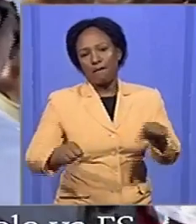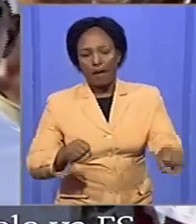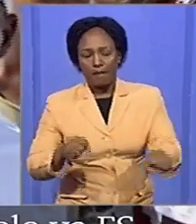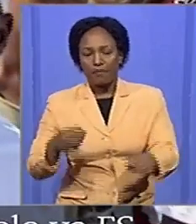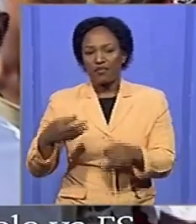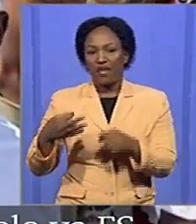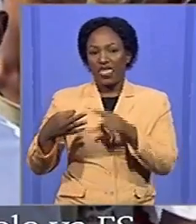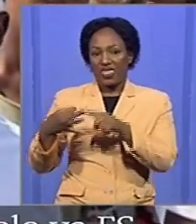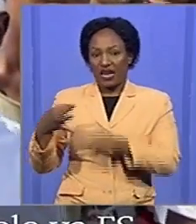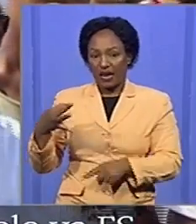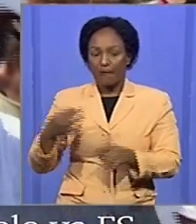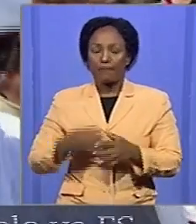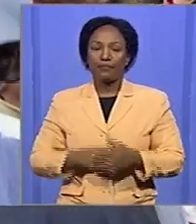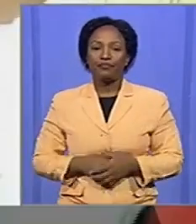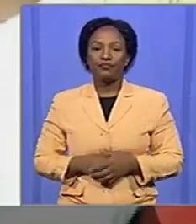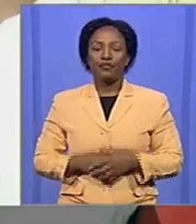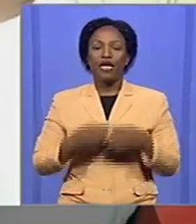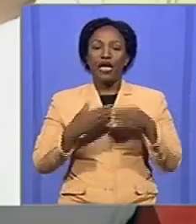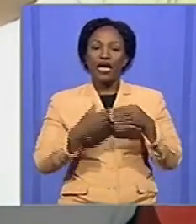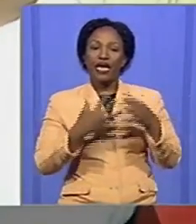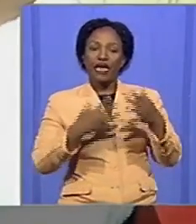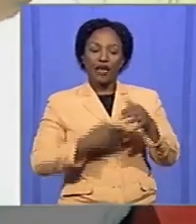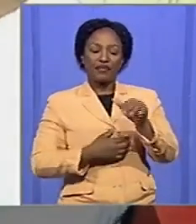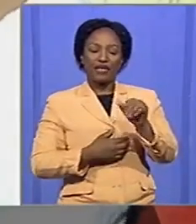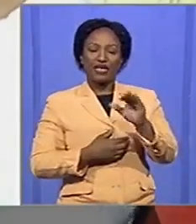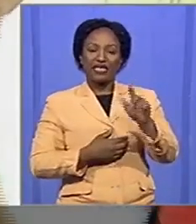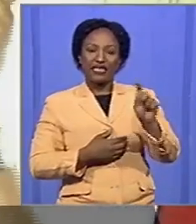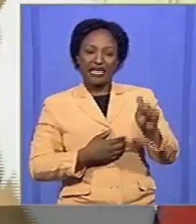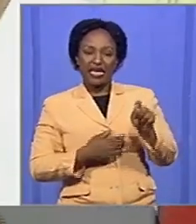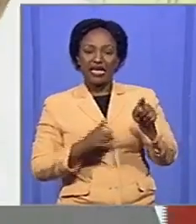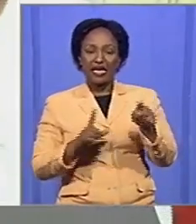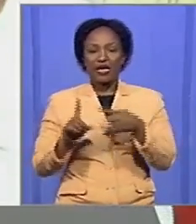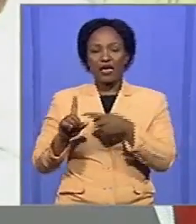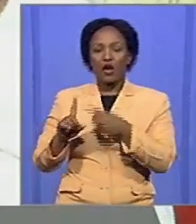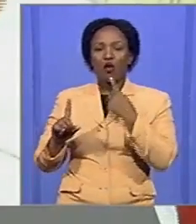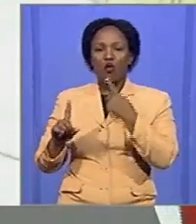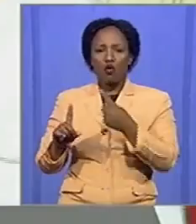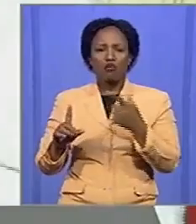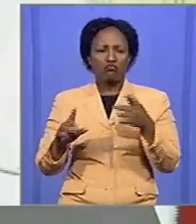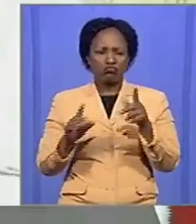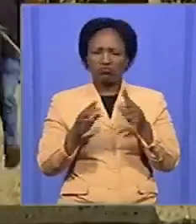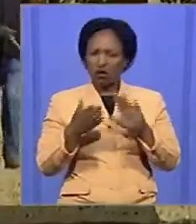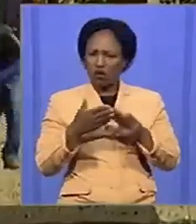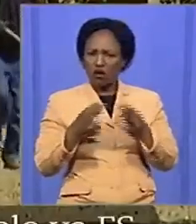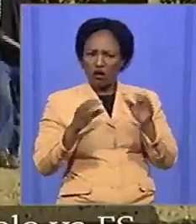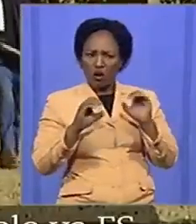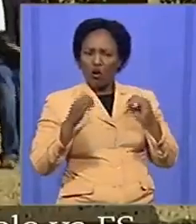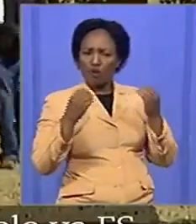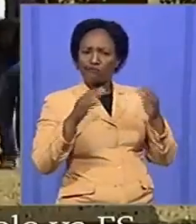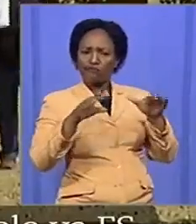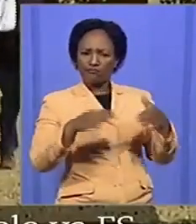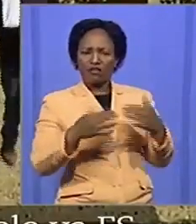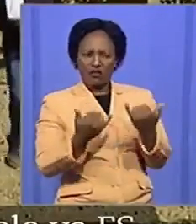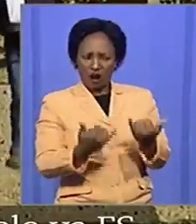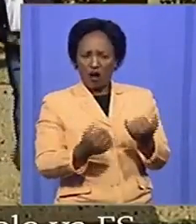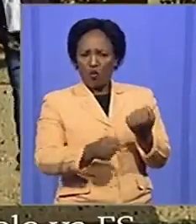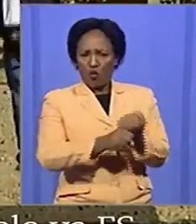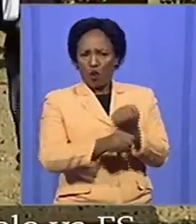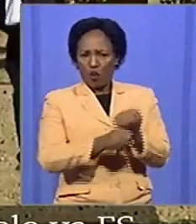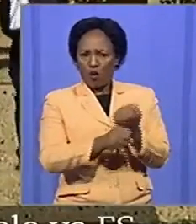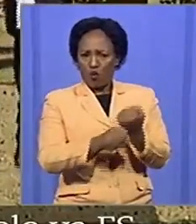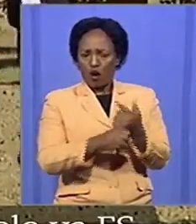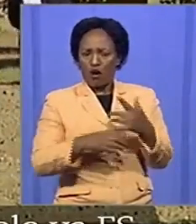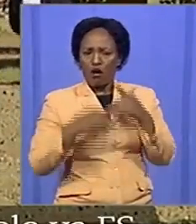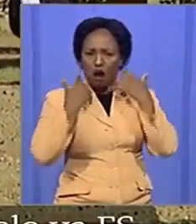Moetapele wa ACT Ace Magashule o re mokgwa wa hae o sebetsa ka thata o ngoka tshehetso ya bakgethi. It's unfortunate that we didn't know